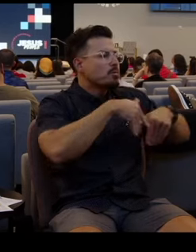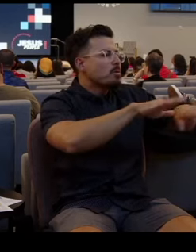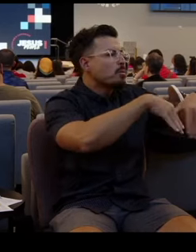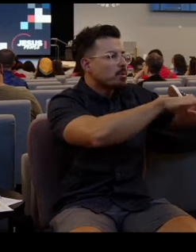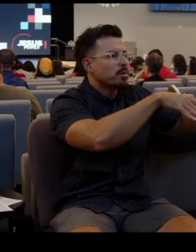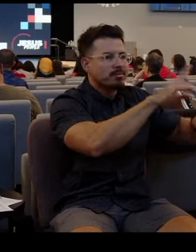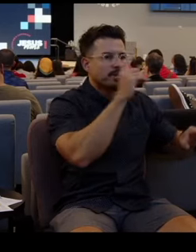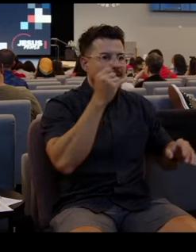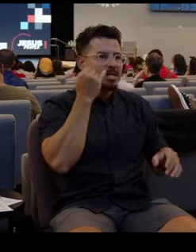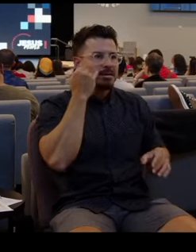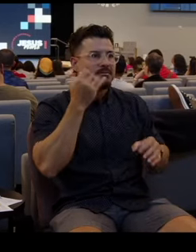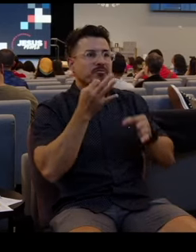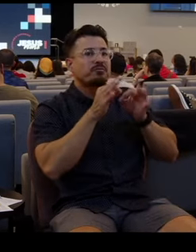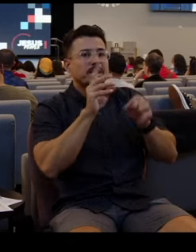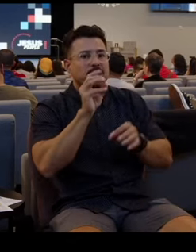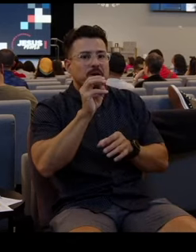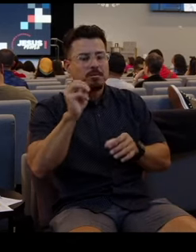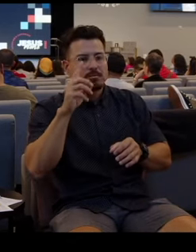they'll never want to leave.